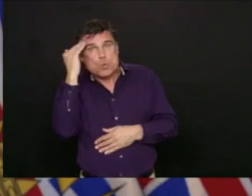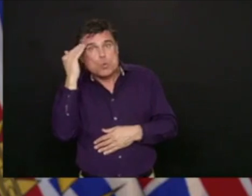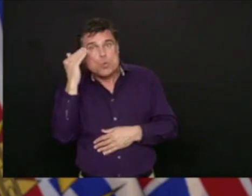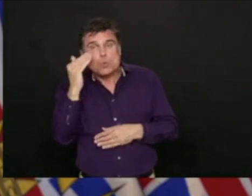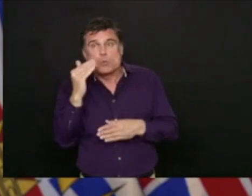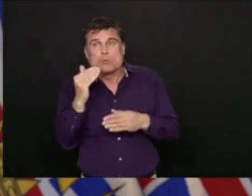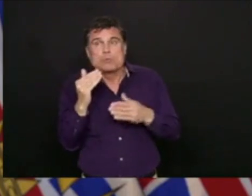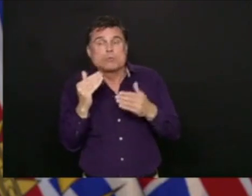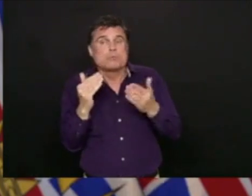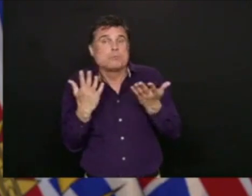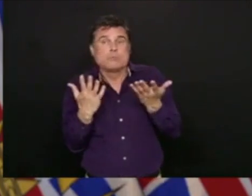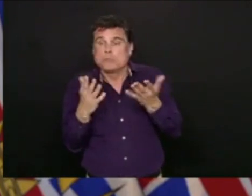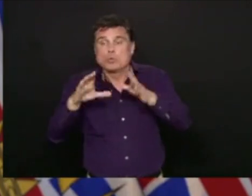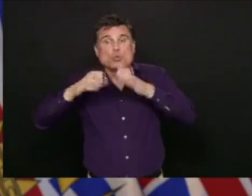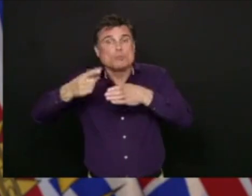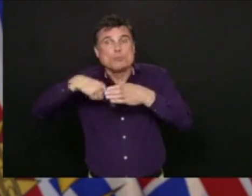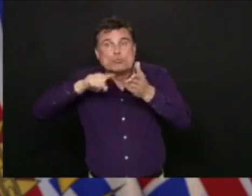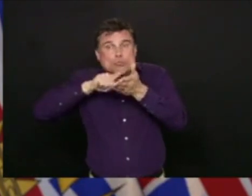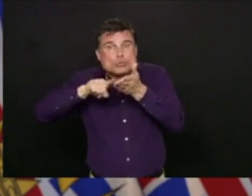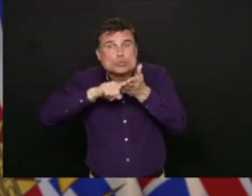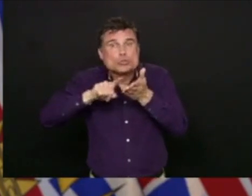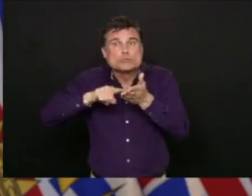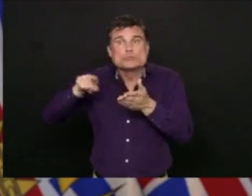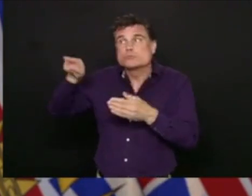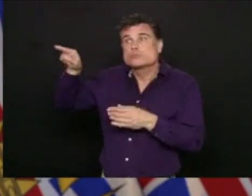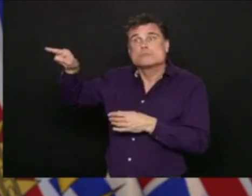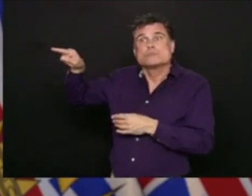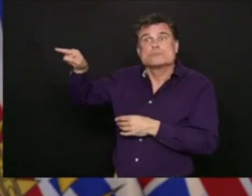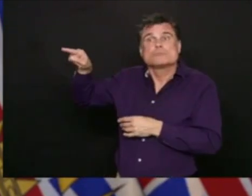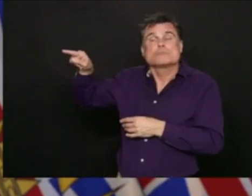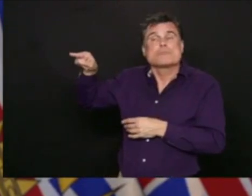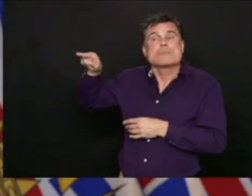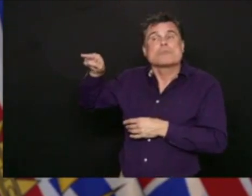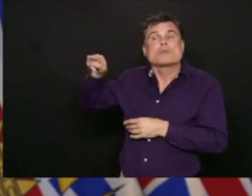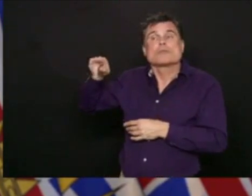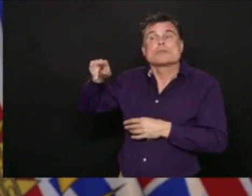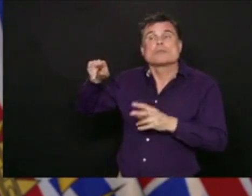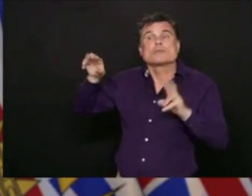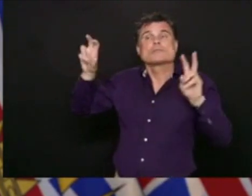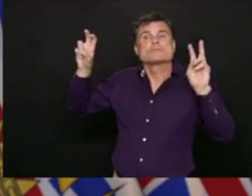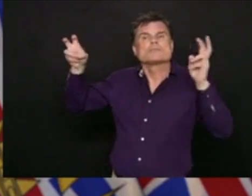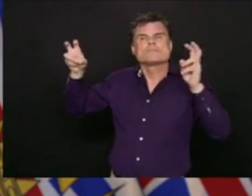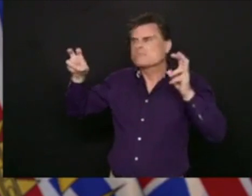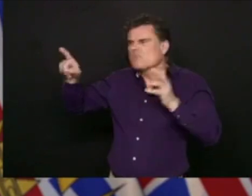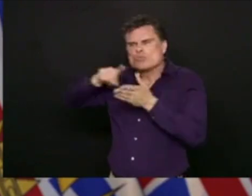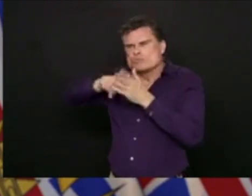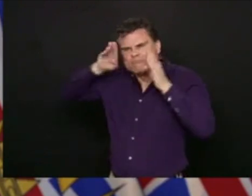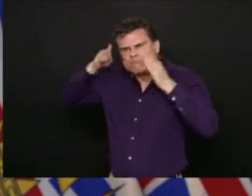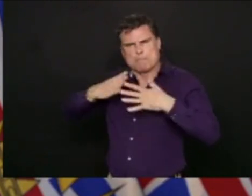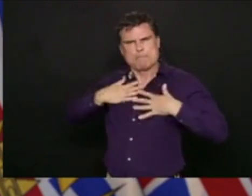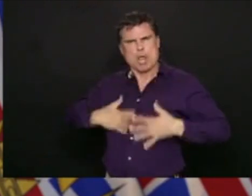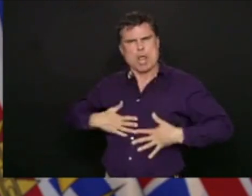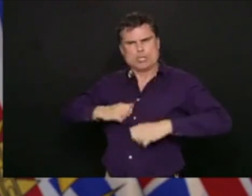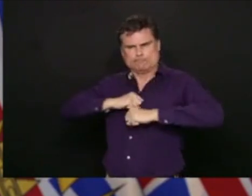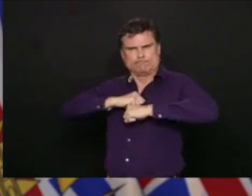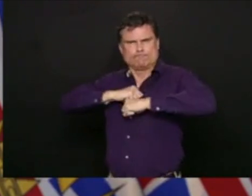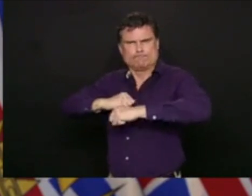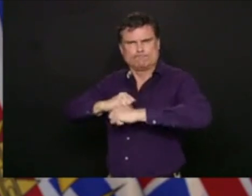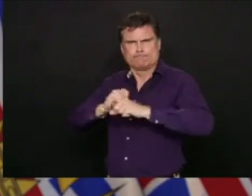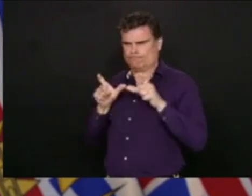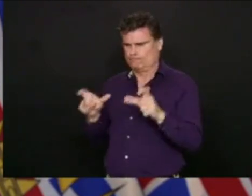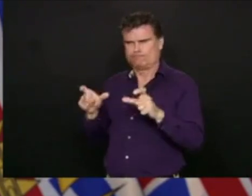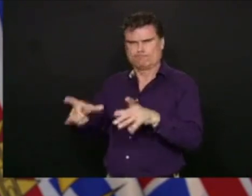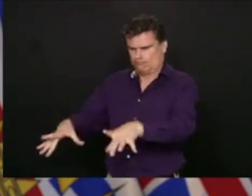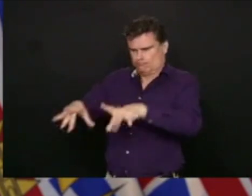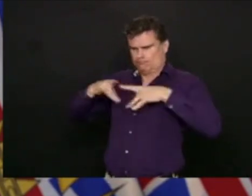immunity, and Dr. Mel Krajden, who's one of our scientists from and medical microbiologist from the BC Centre for Disease Control,